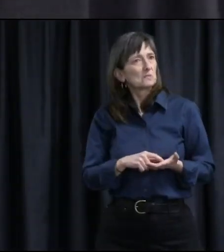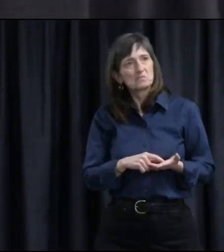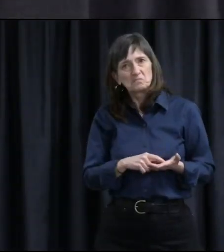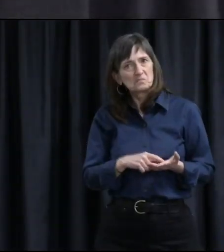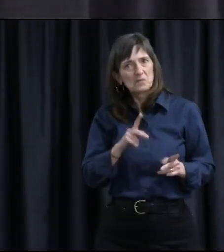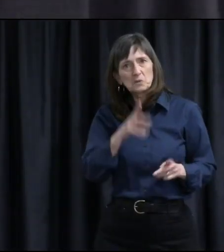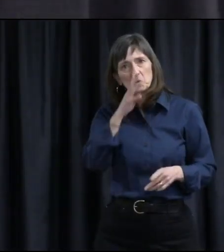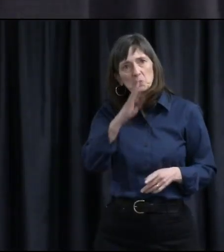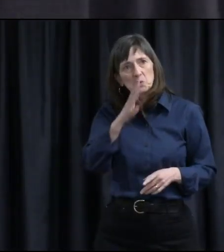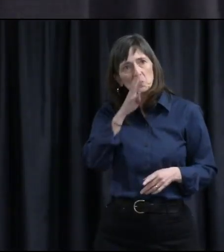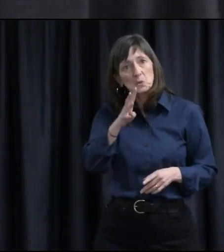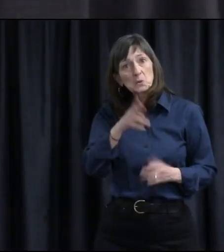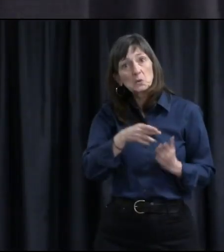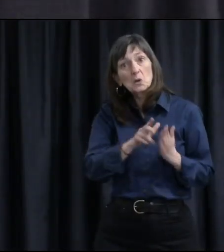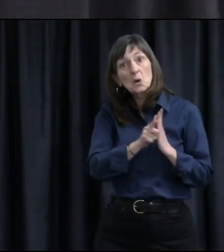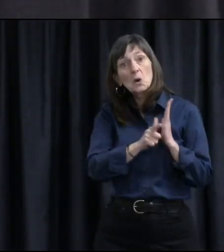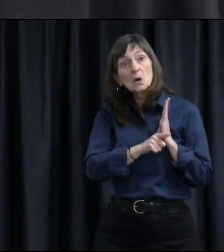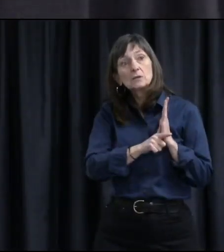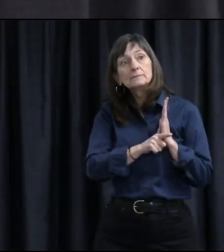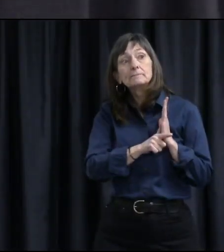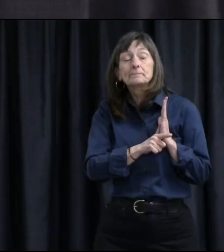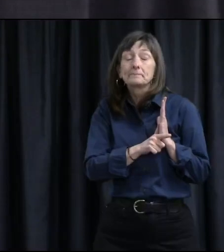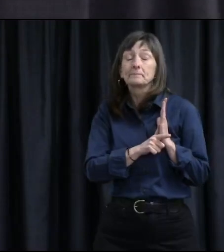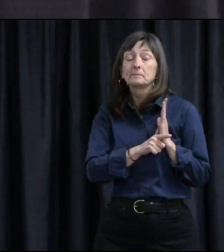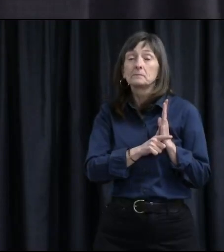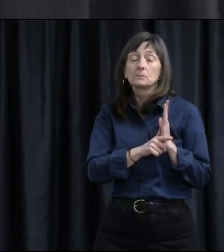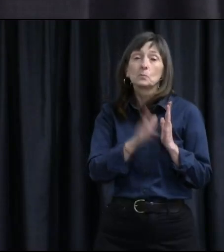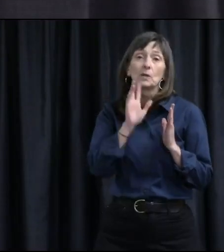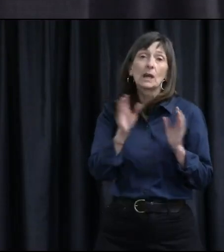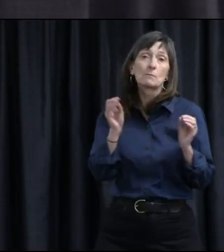we're prepared to do that, but we're not quite there yet.